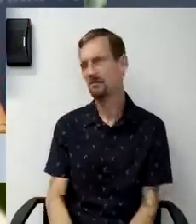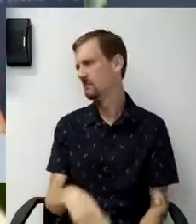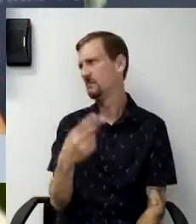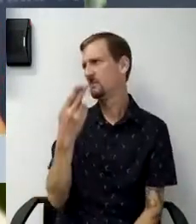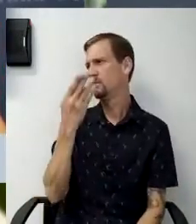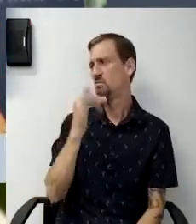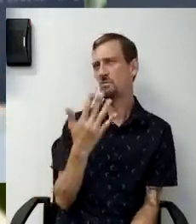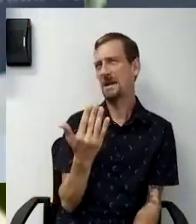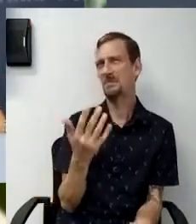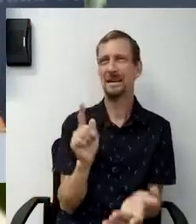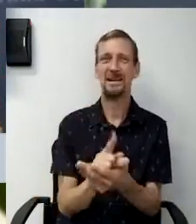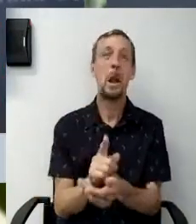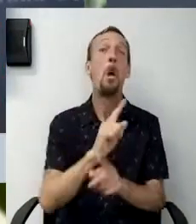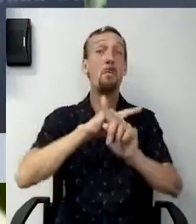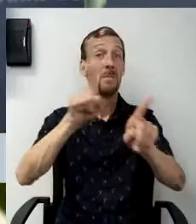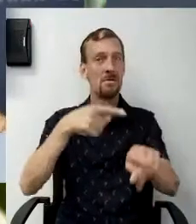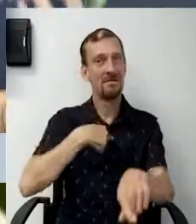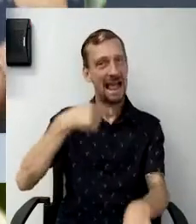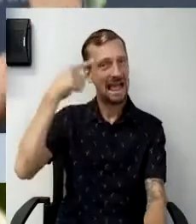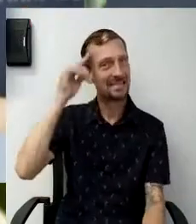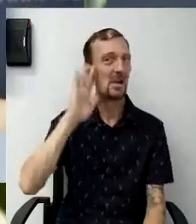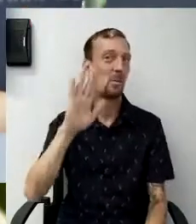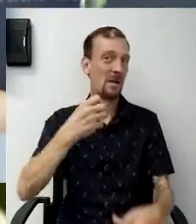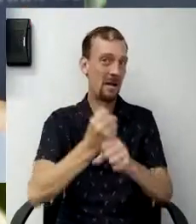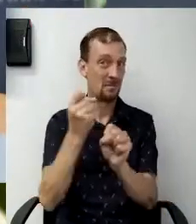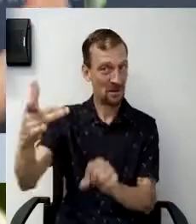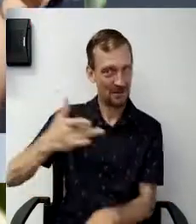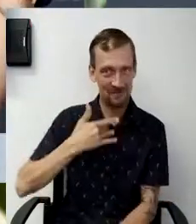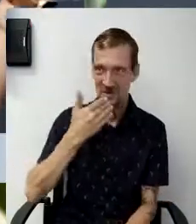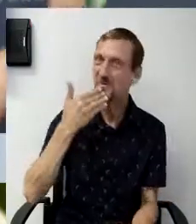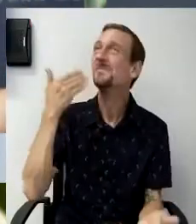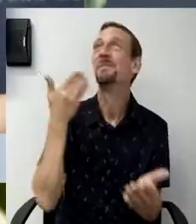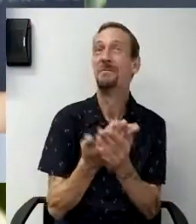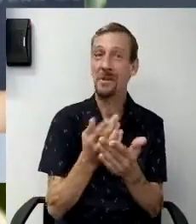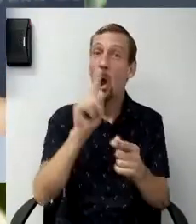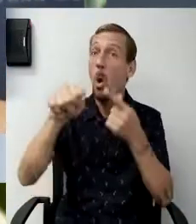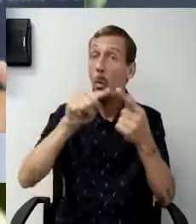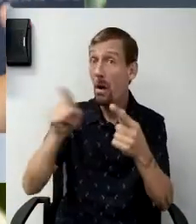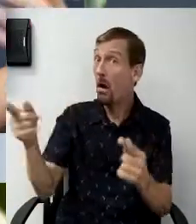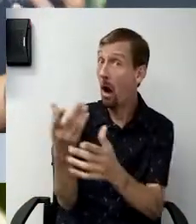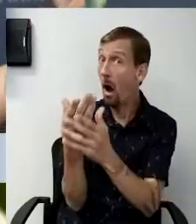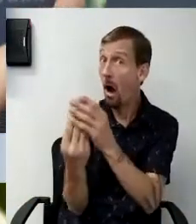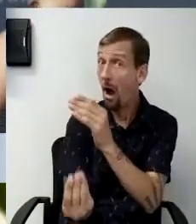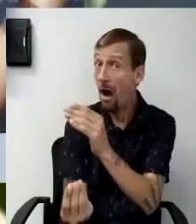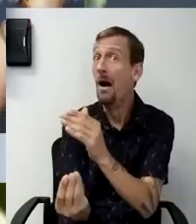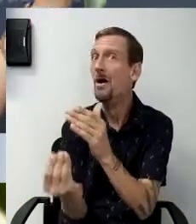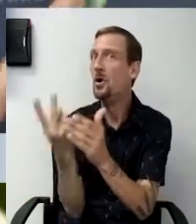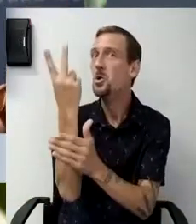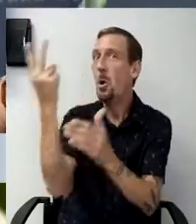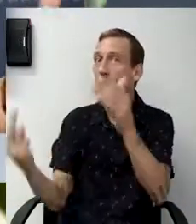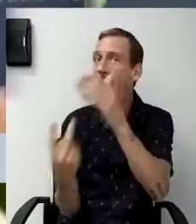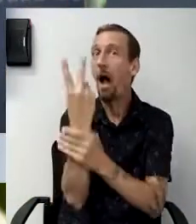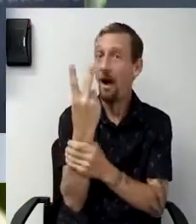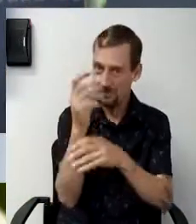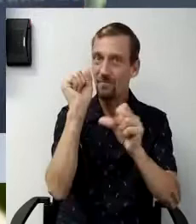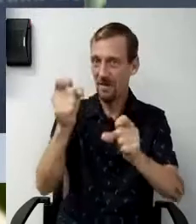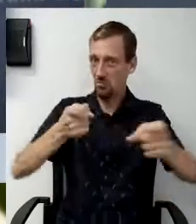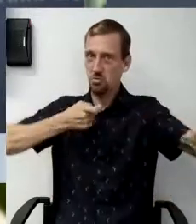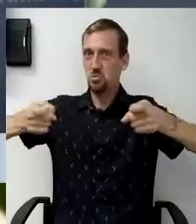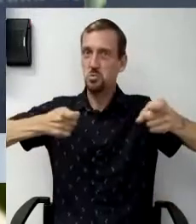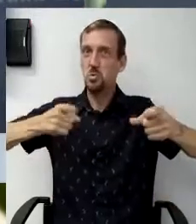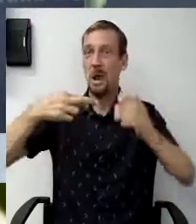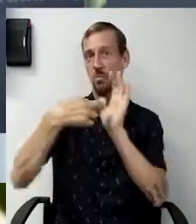yeah, I can't Well, wait. you know what? I think it should make you feel really good that when you're gone, you have people that can just jump tell you, in I am-